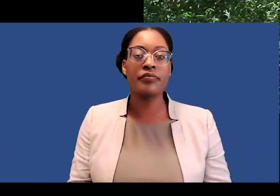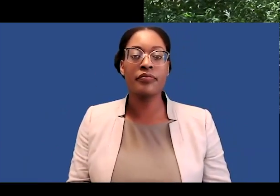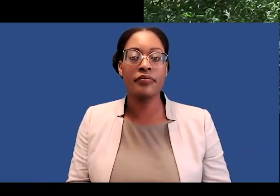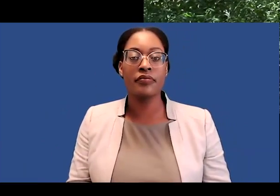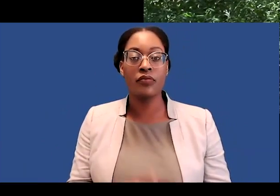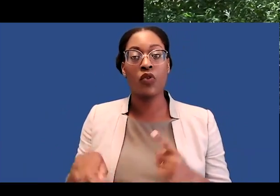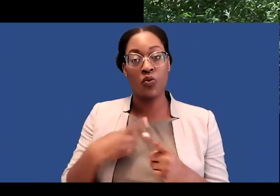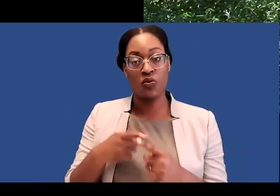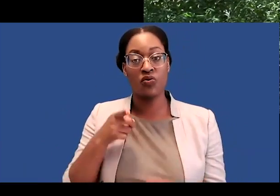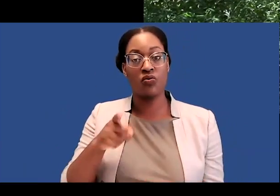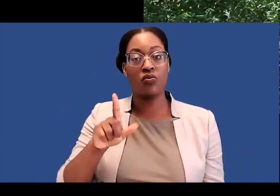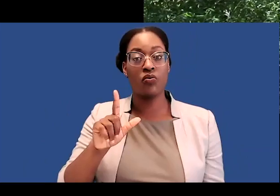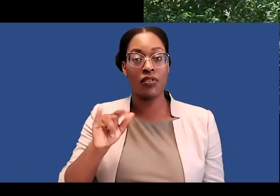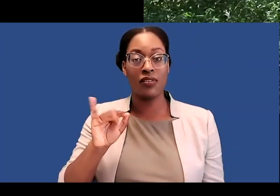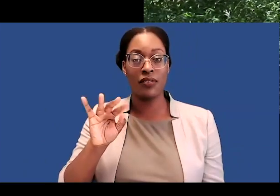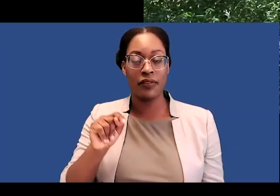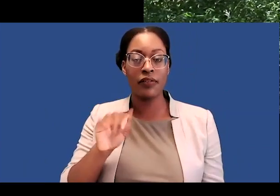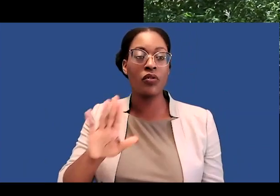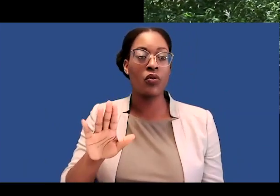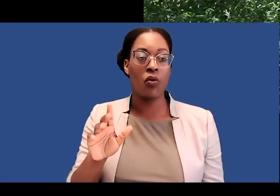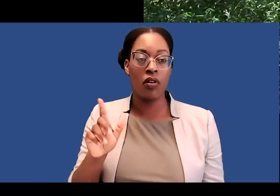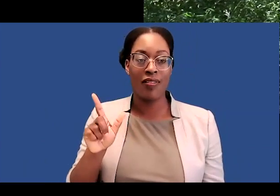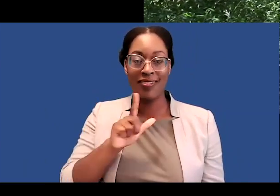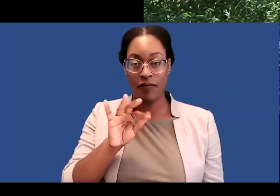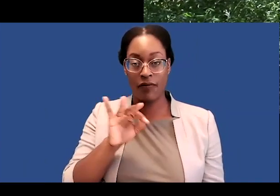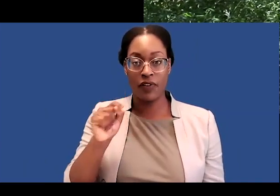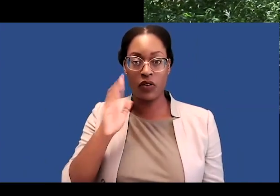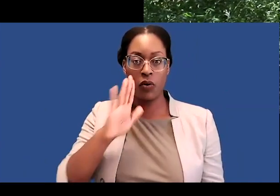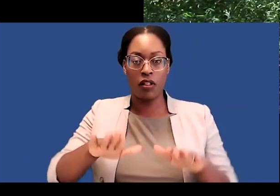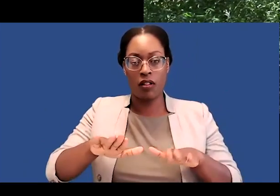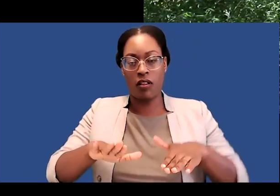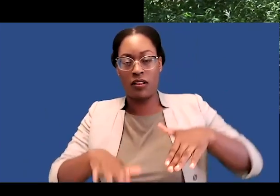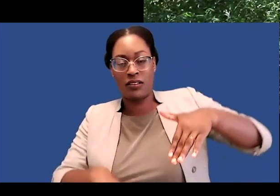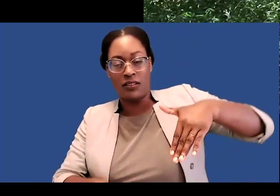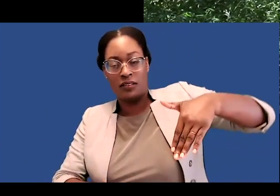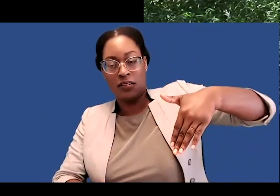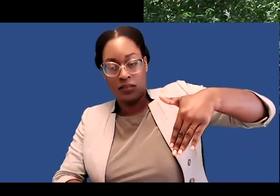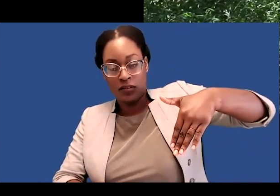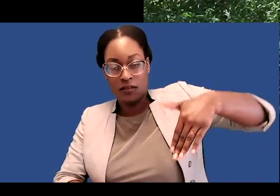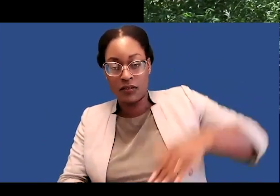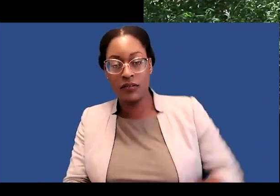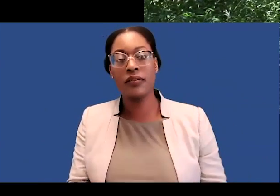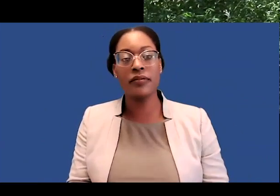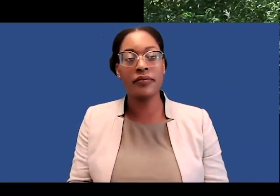As you lift that left foot up as high onto the toes as you can.